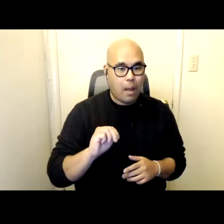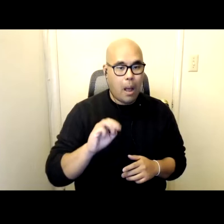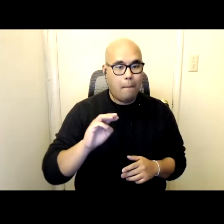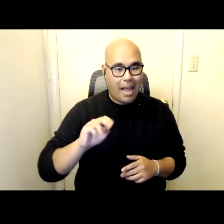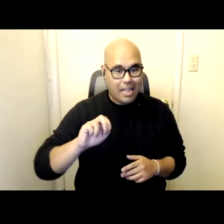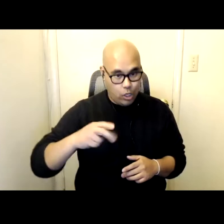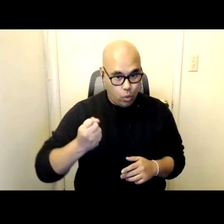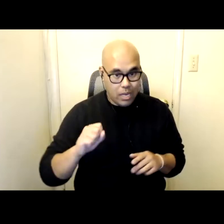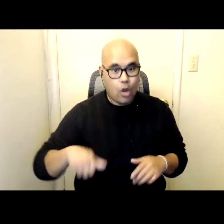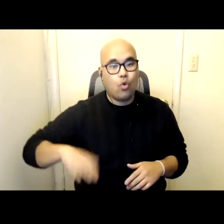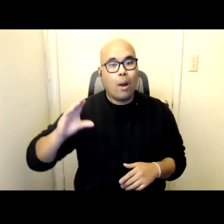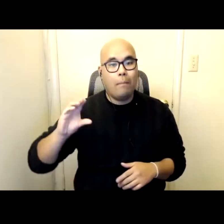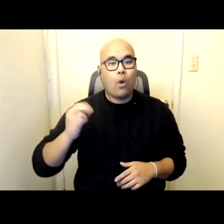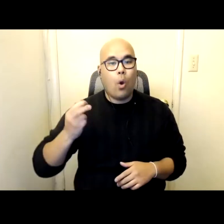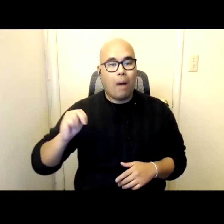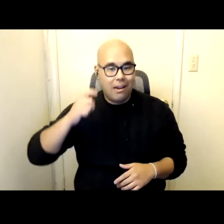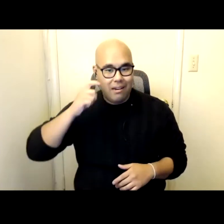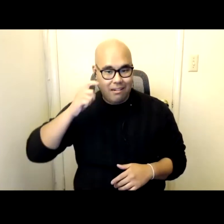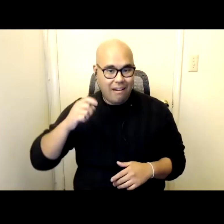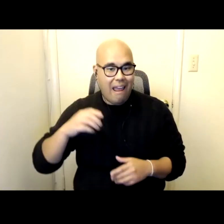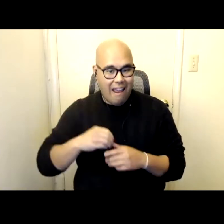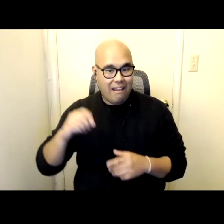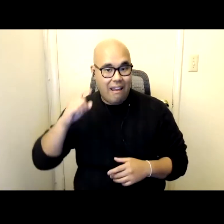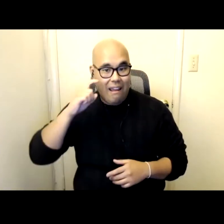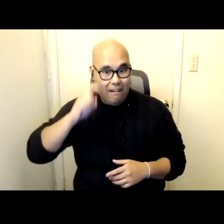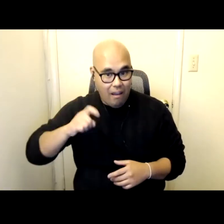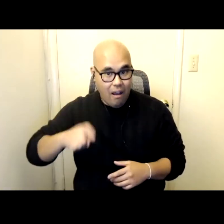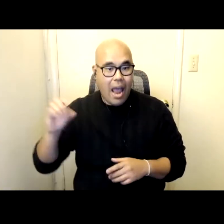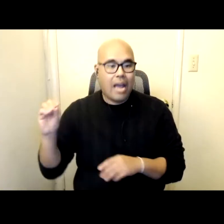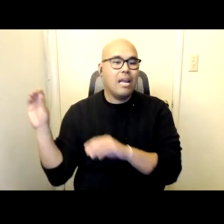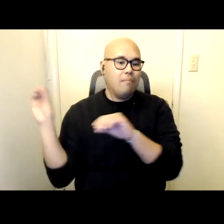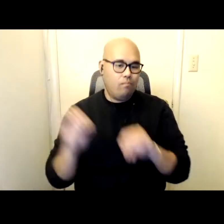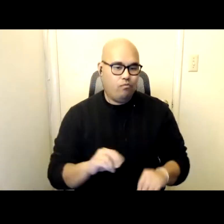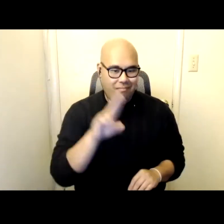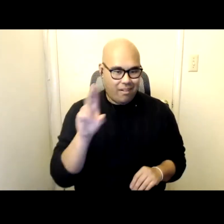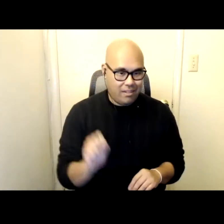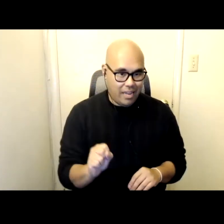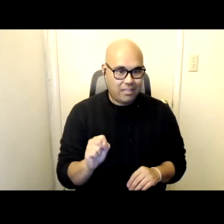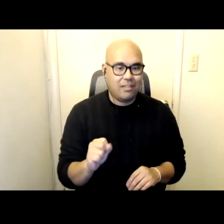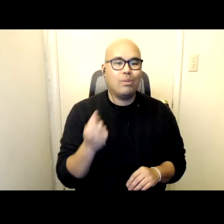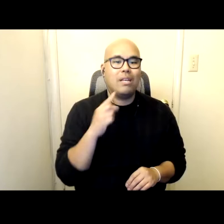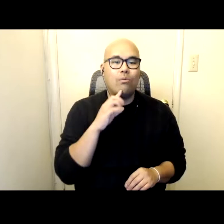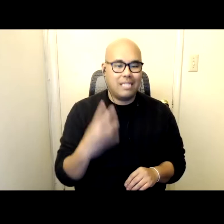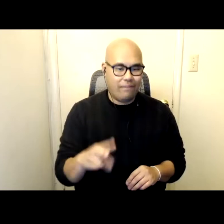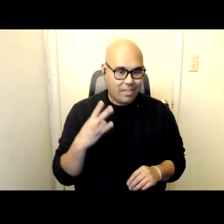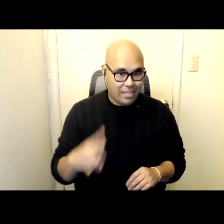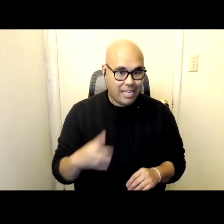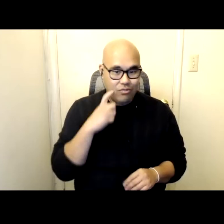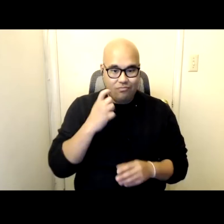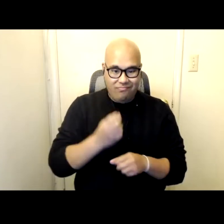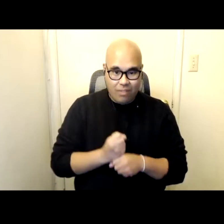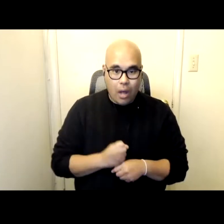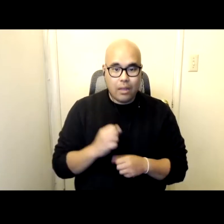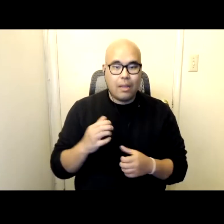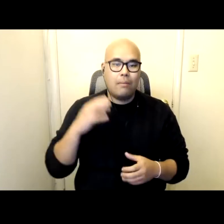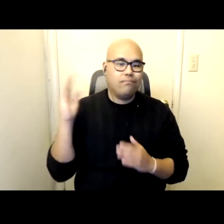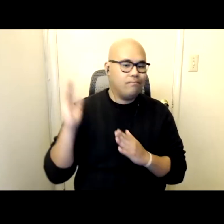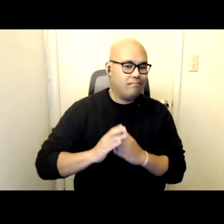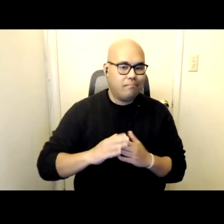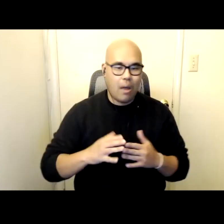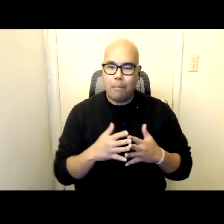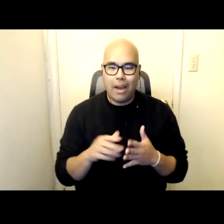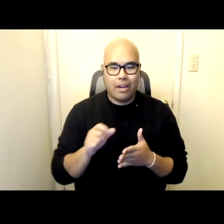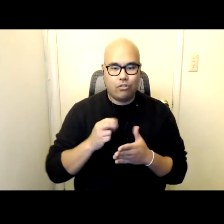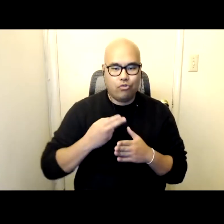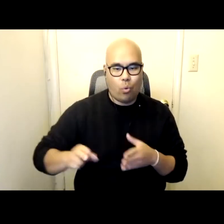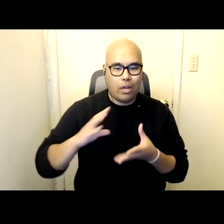17. She is a recipient of a Best American Short Stories 2020 award and fellowships from the Asian American Writers Workshop